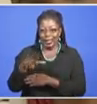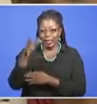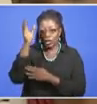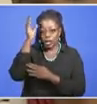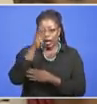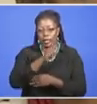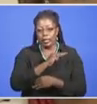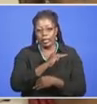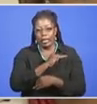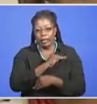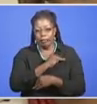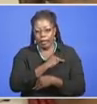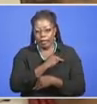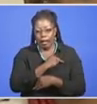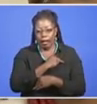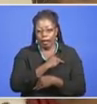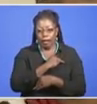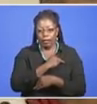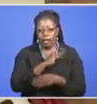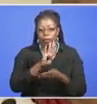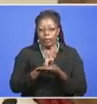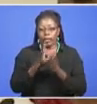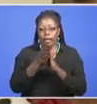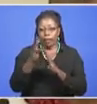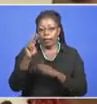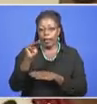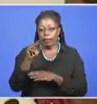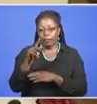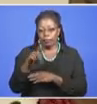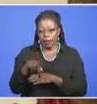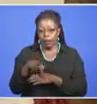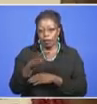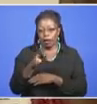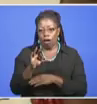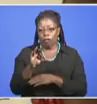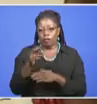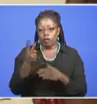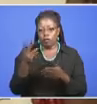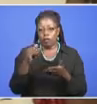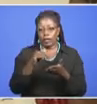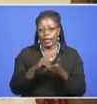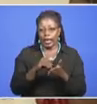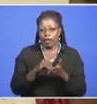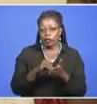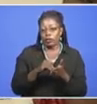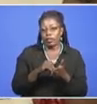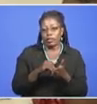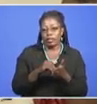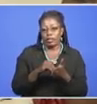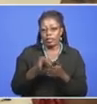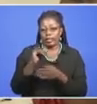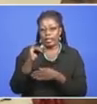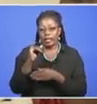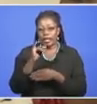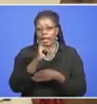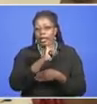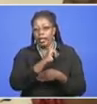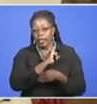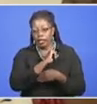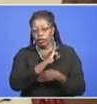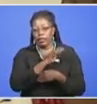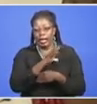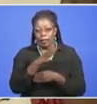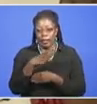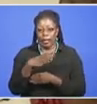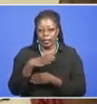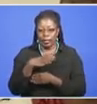Charles Maynard became MPs and members of the 2007 Ingram-led cabinet.